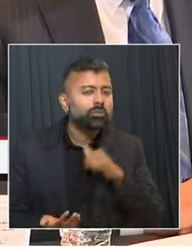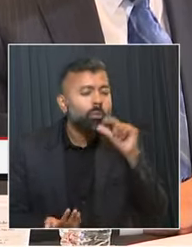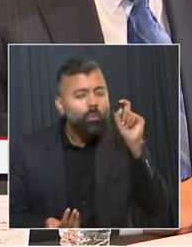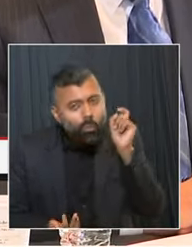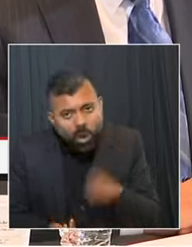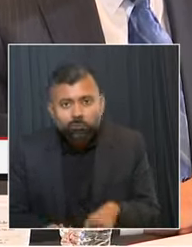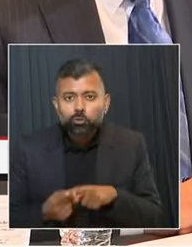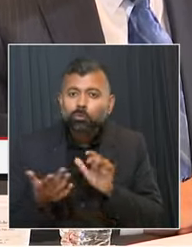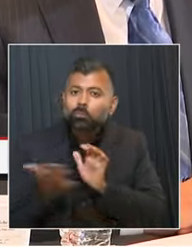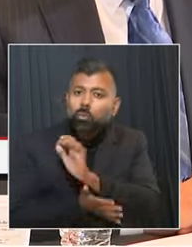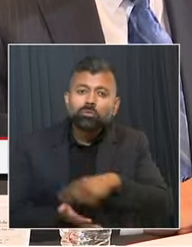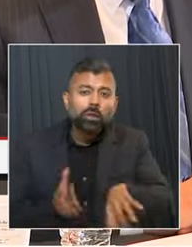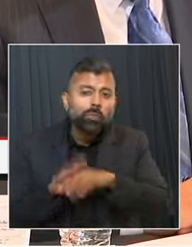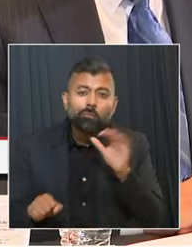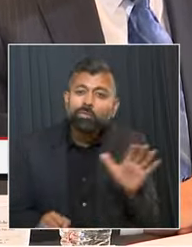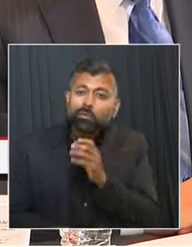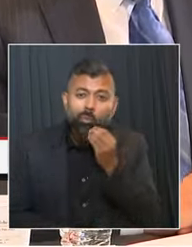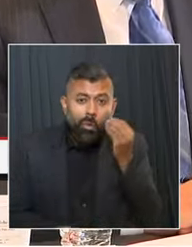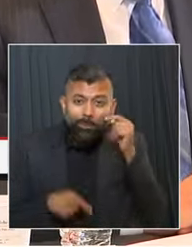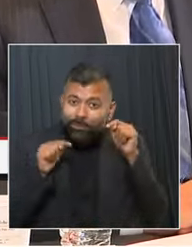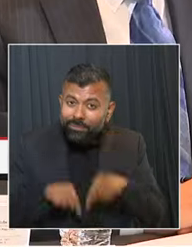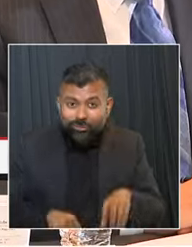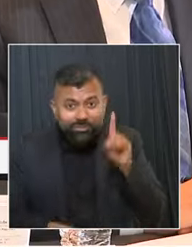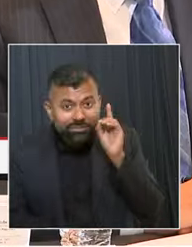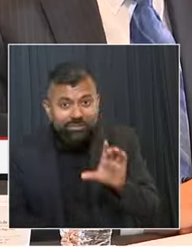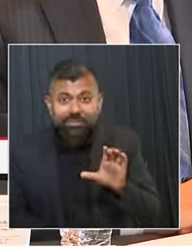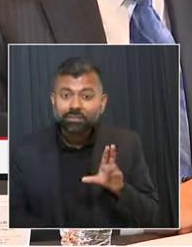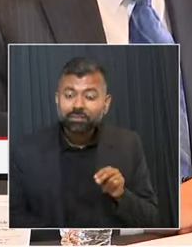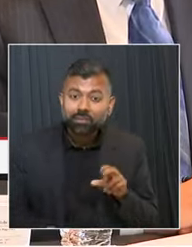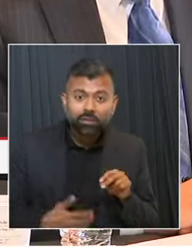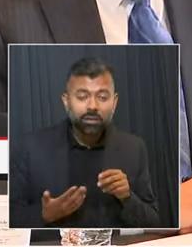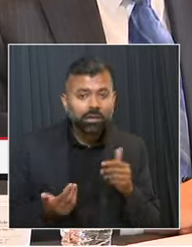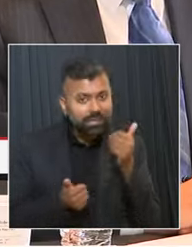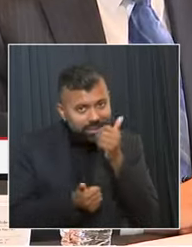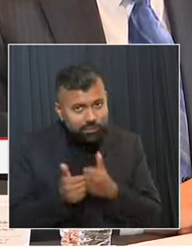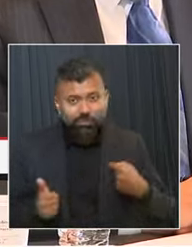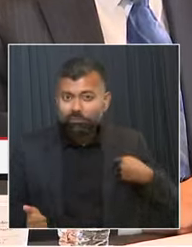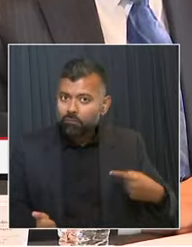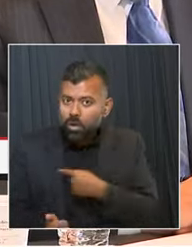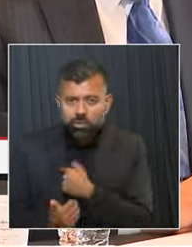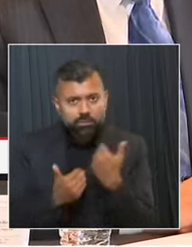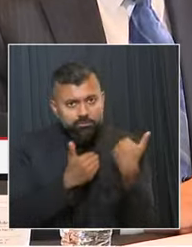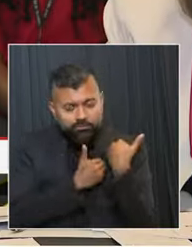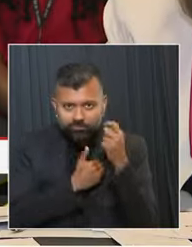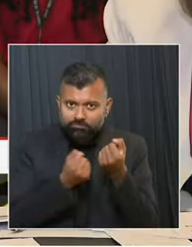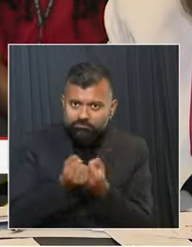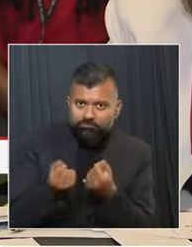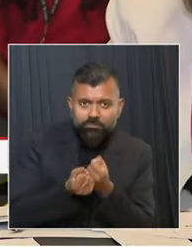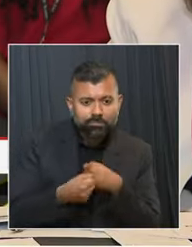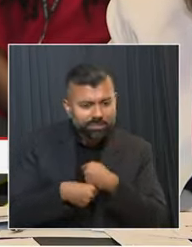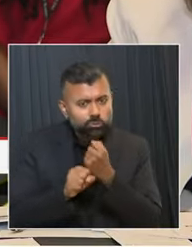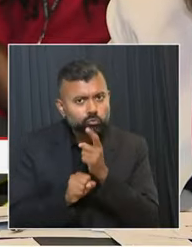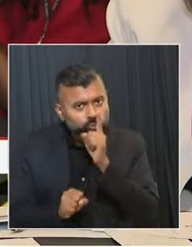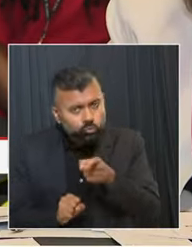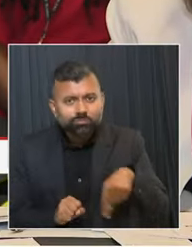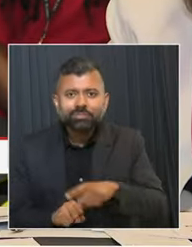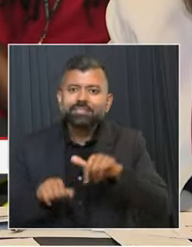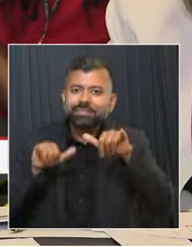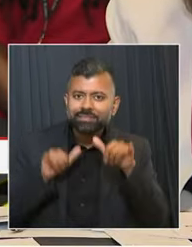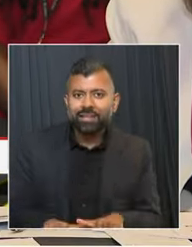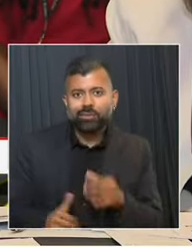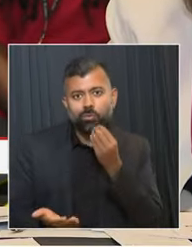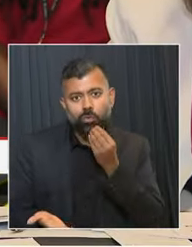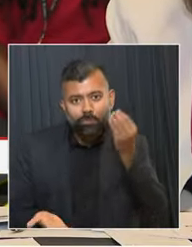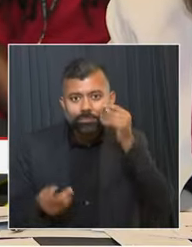that everybody in positions of power have right now. So I want to make sure we all know that. Again, I don't, like, if you were specific in your question, I